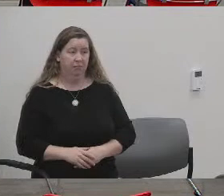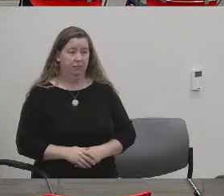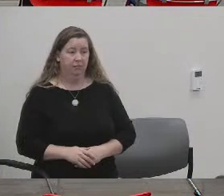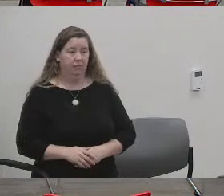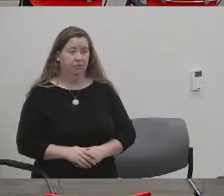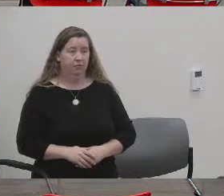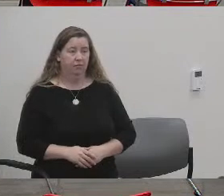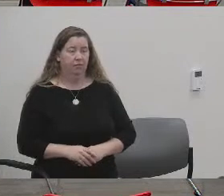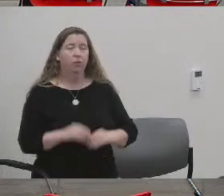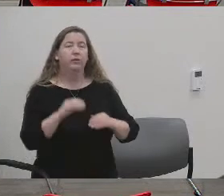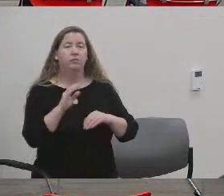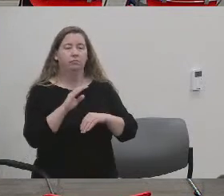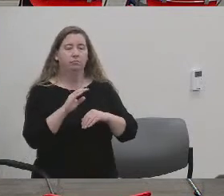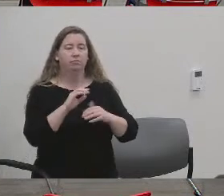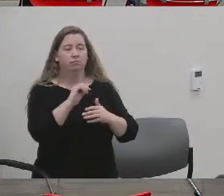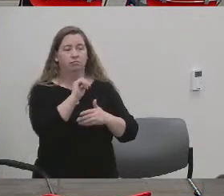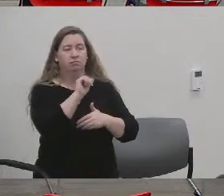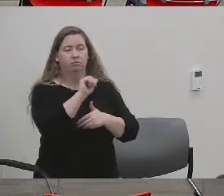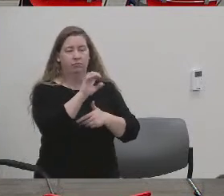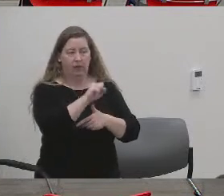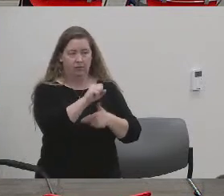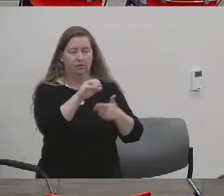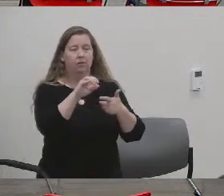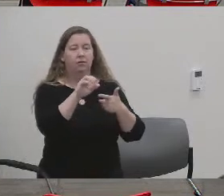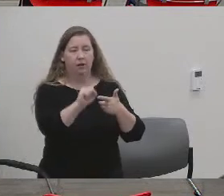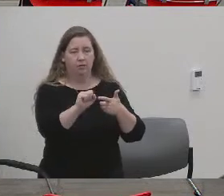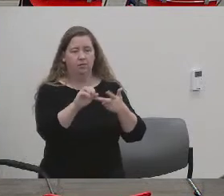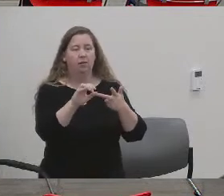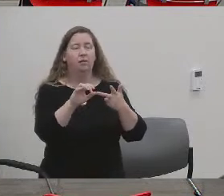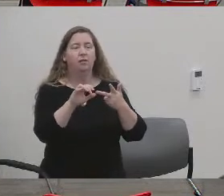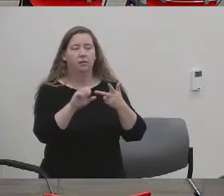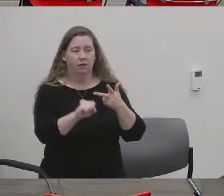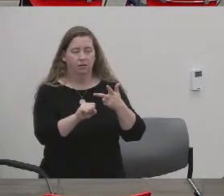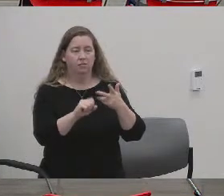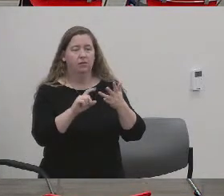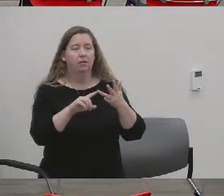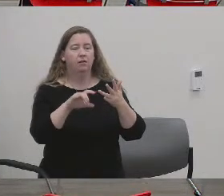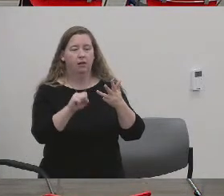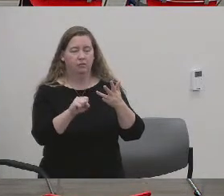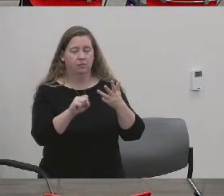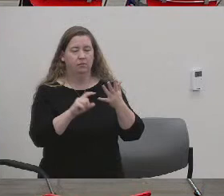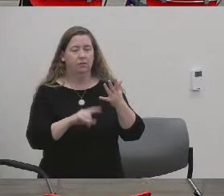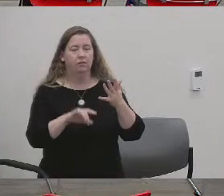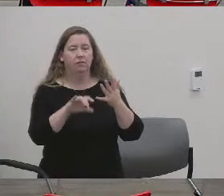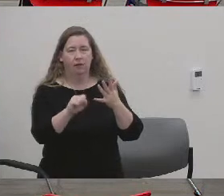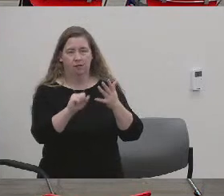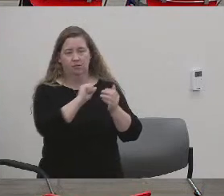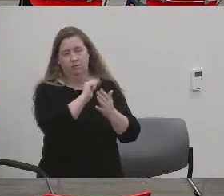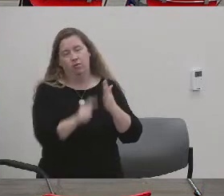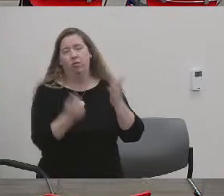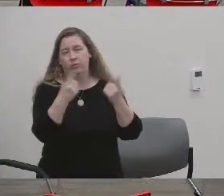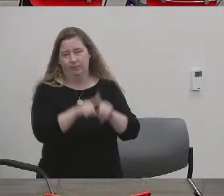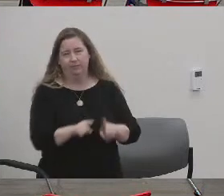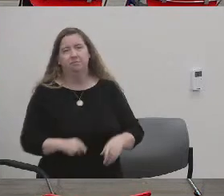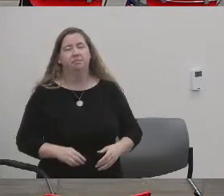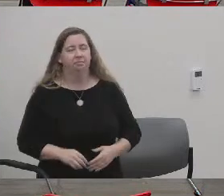Hearing none, roll call, please. Mr. Miranda? Yes. Mr. Yaki? Yes. Mrs. Brady? Yes. Mrs. Chestnut? Yes. Mr. Ham? Yes, thank